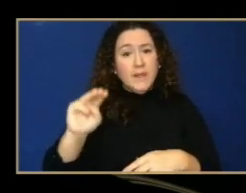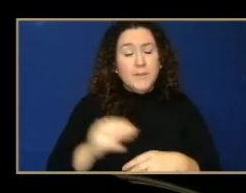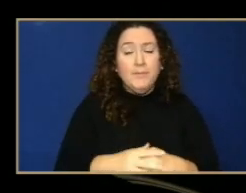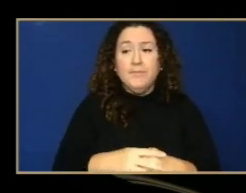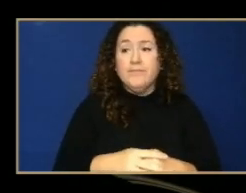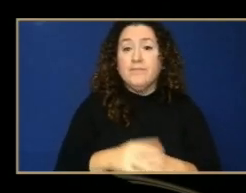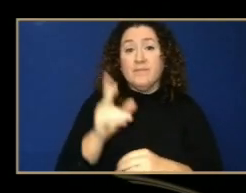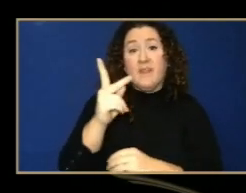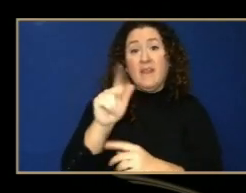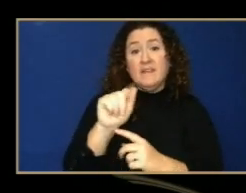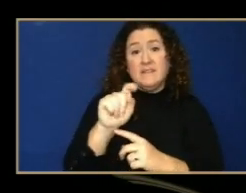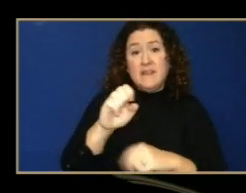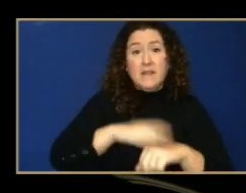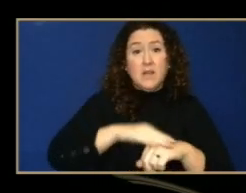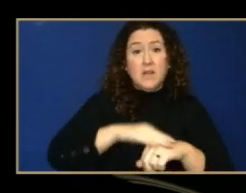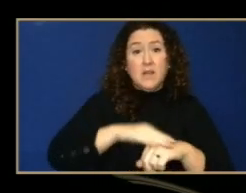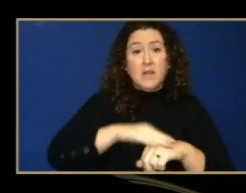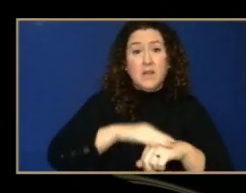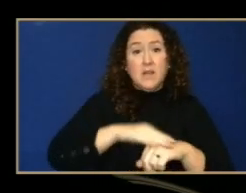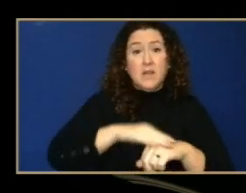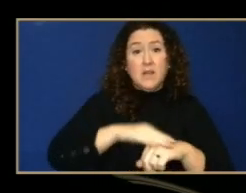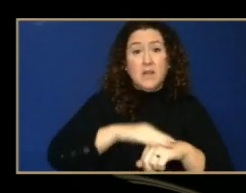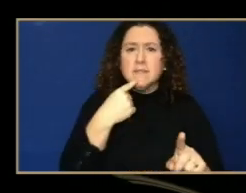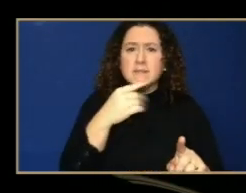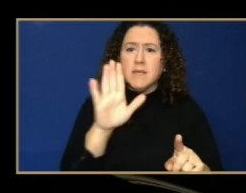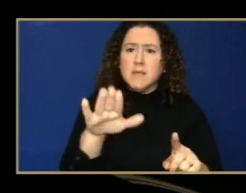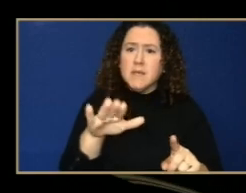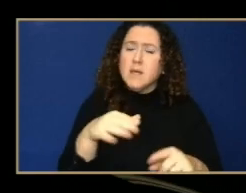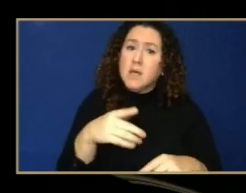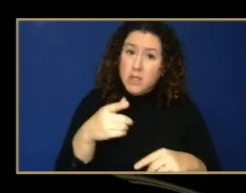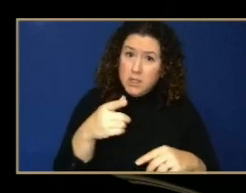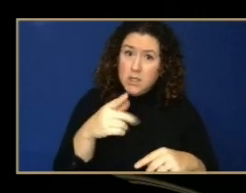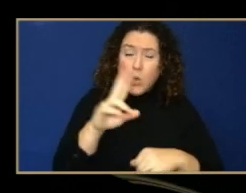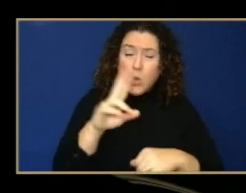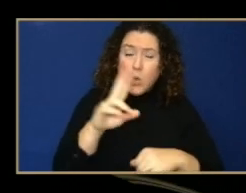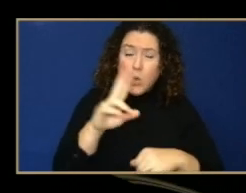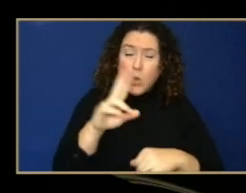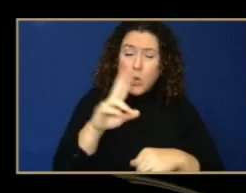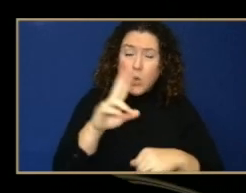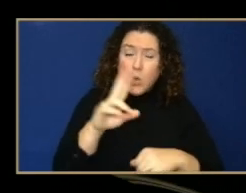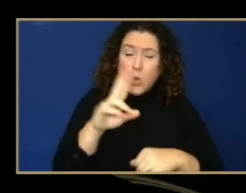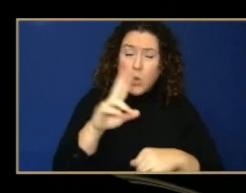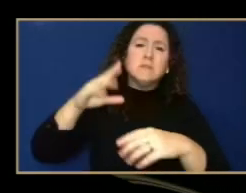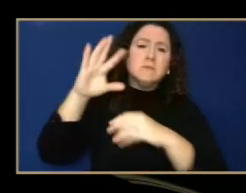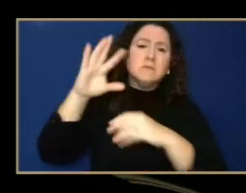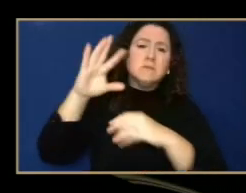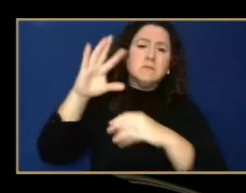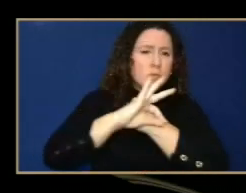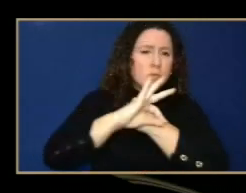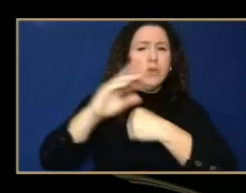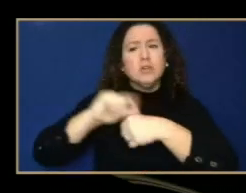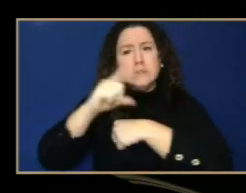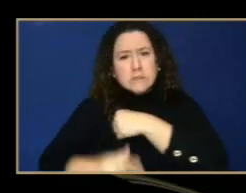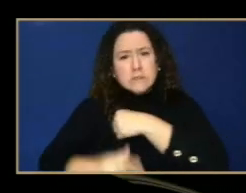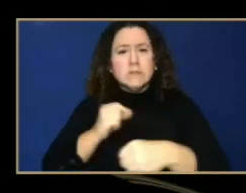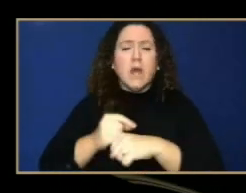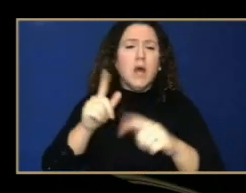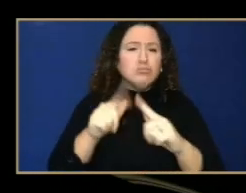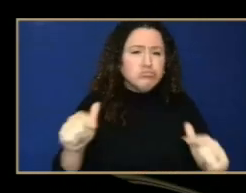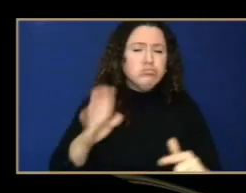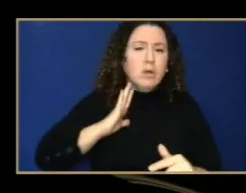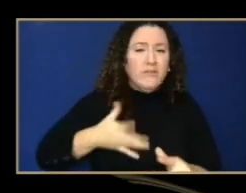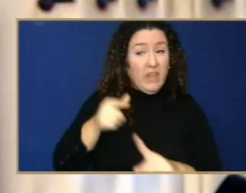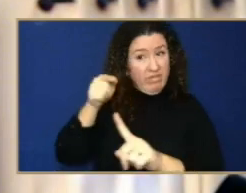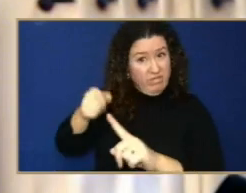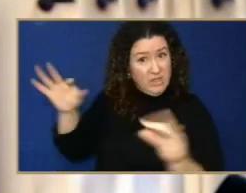Great Conjunction be much brighter than how we normally see Jupiter and Saturn? So Jupiter's and Saturn's distance